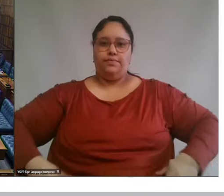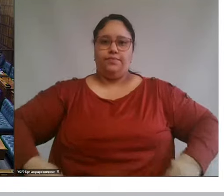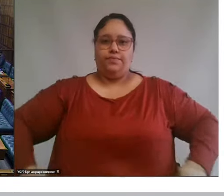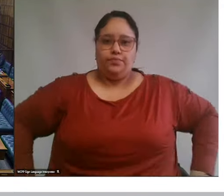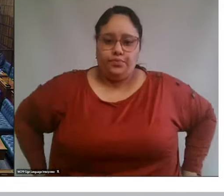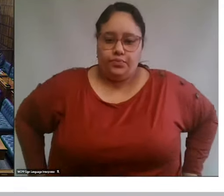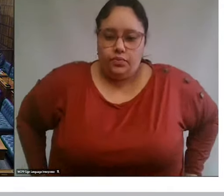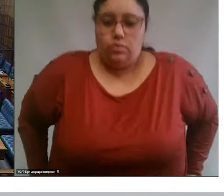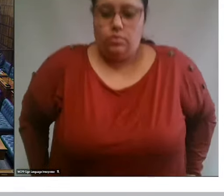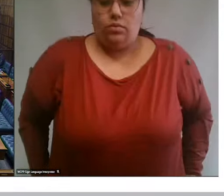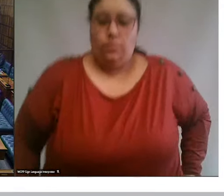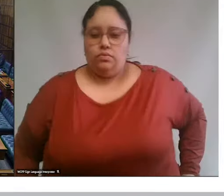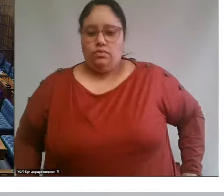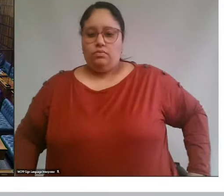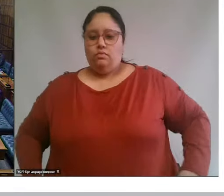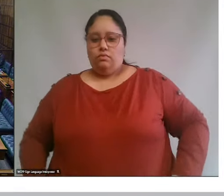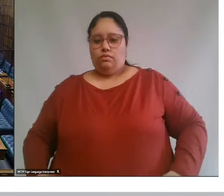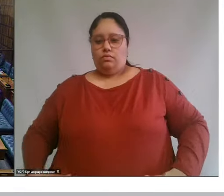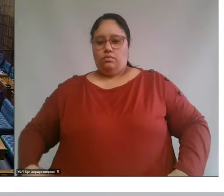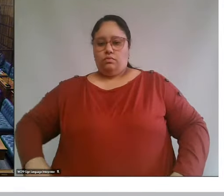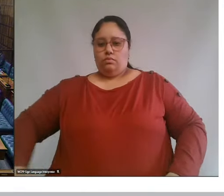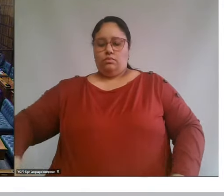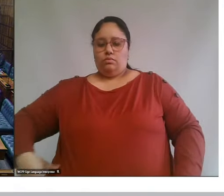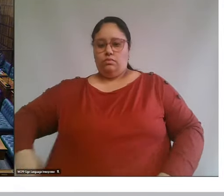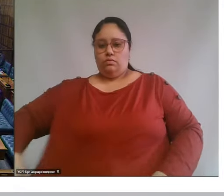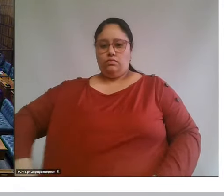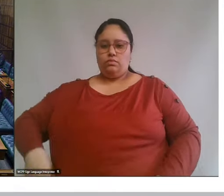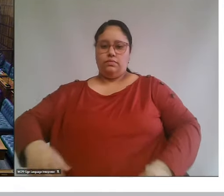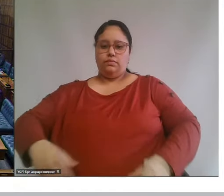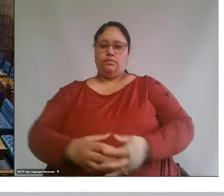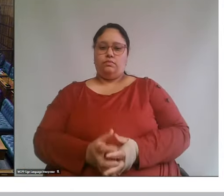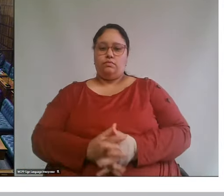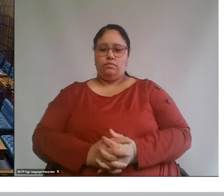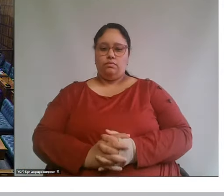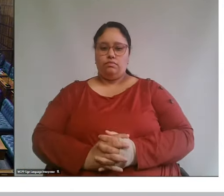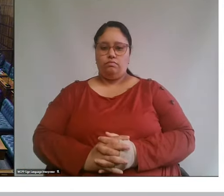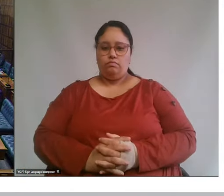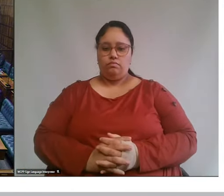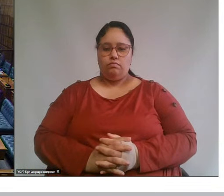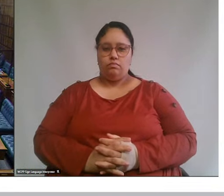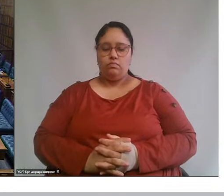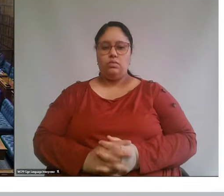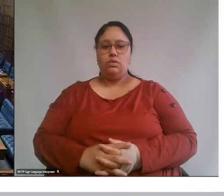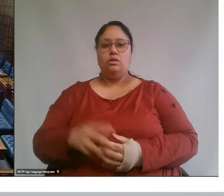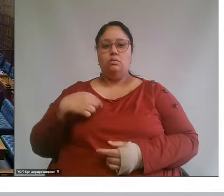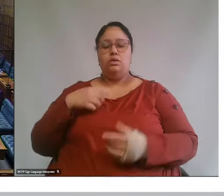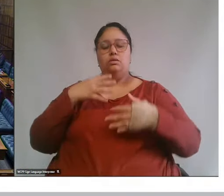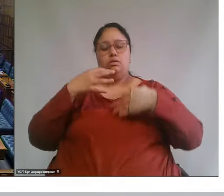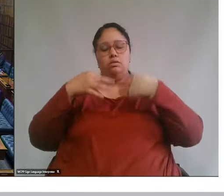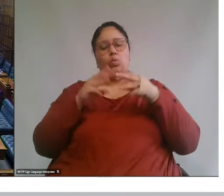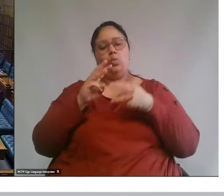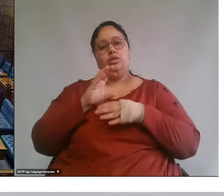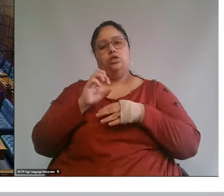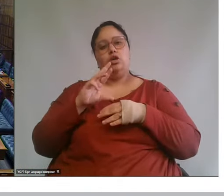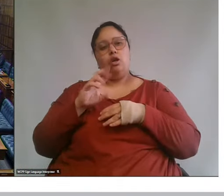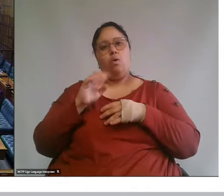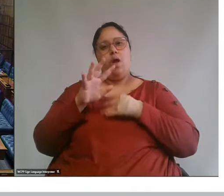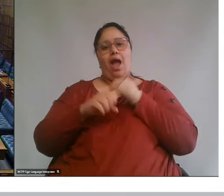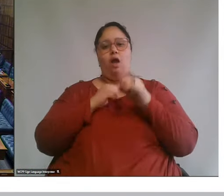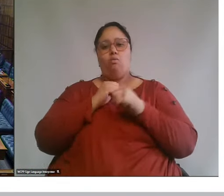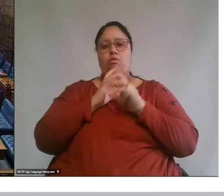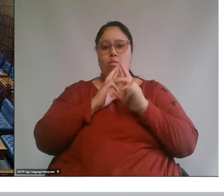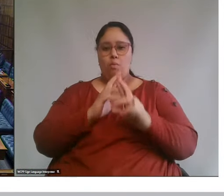minister thank you very much chair I think let's just go straight into the uh westrow annual report we have already uh